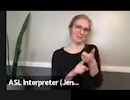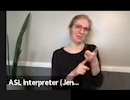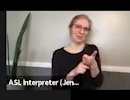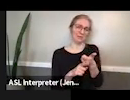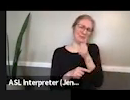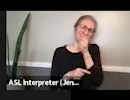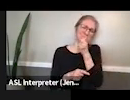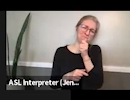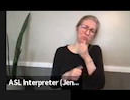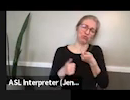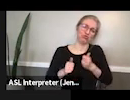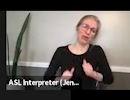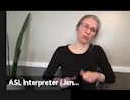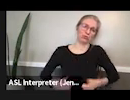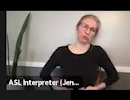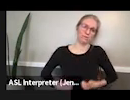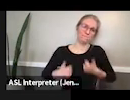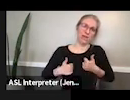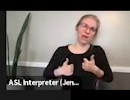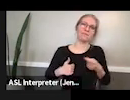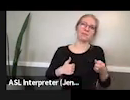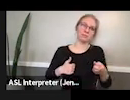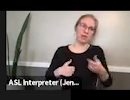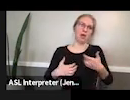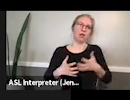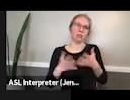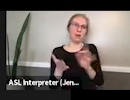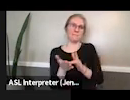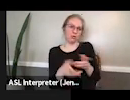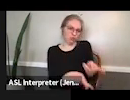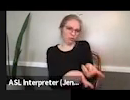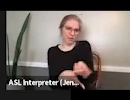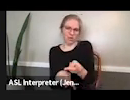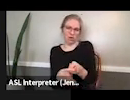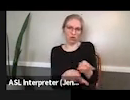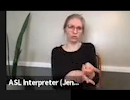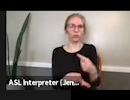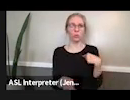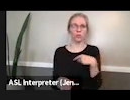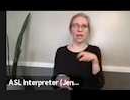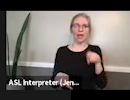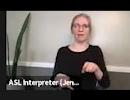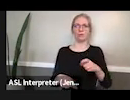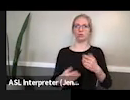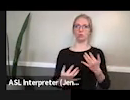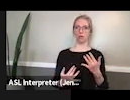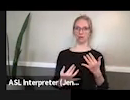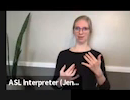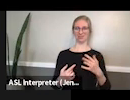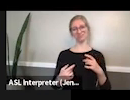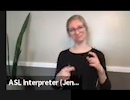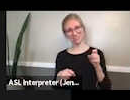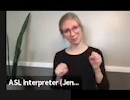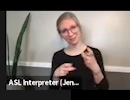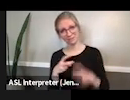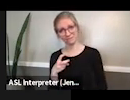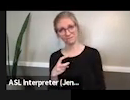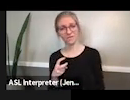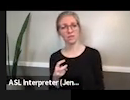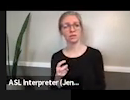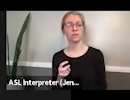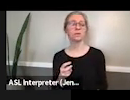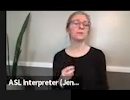a lot of medical care. And so we have to take a back seat with what we do. And that's tricky. So you have the